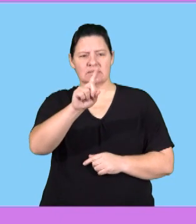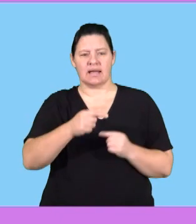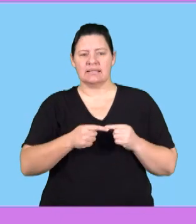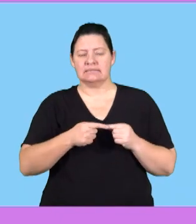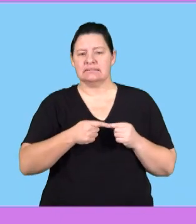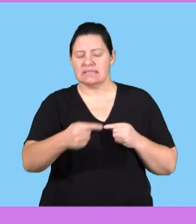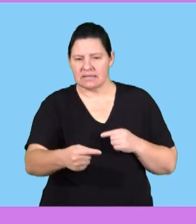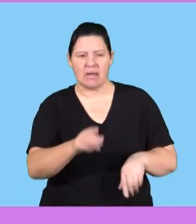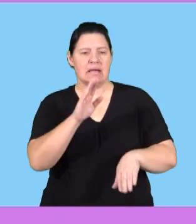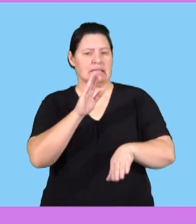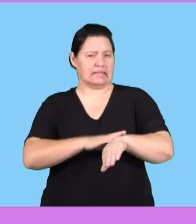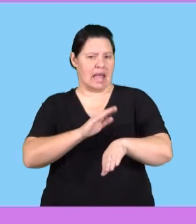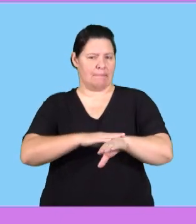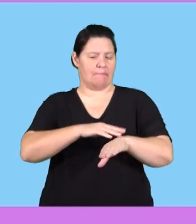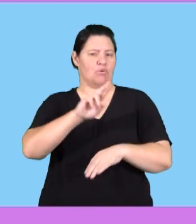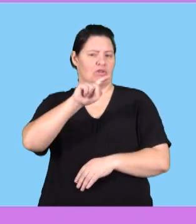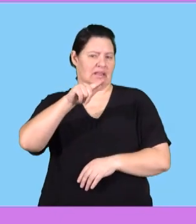and time rates.